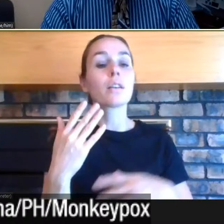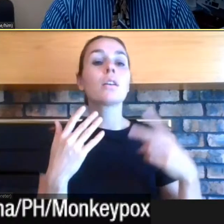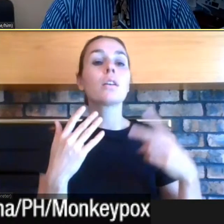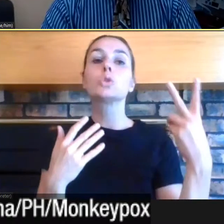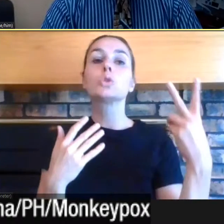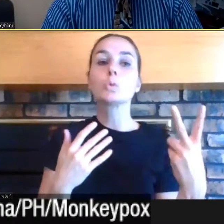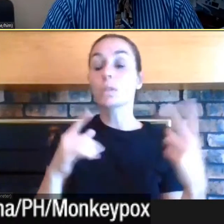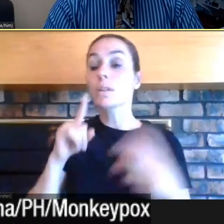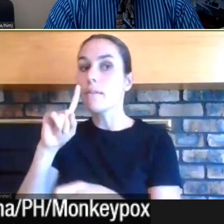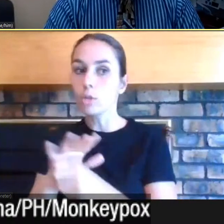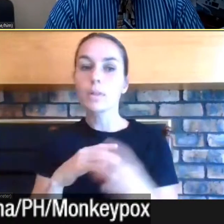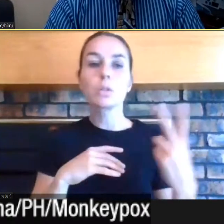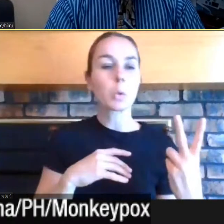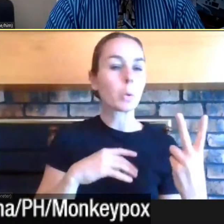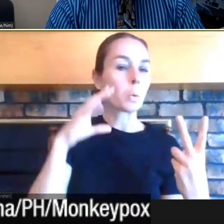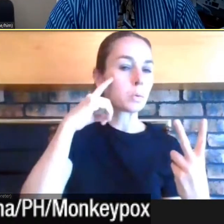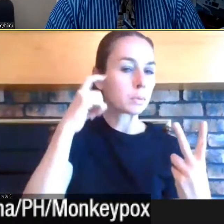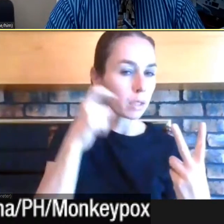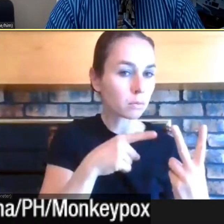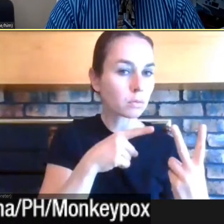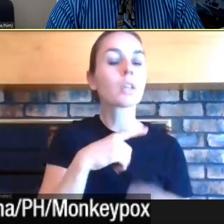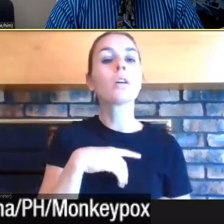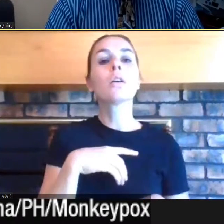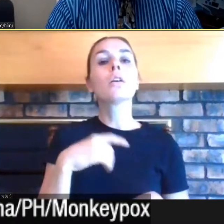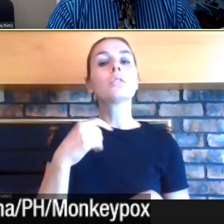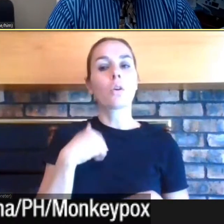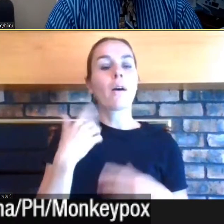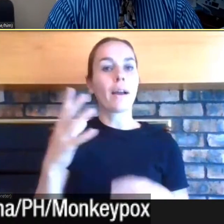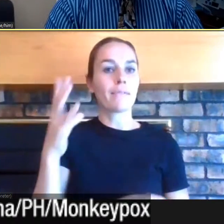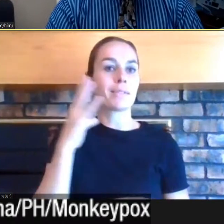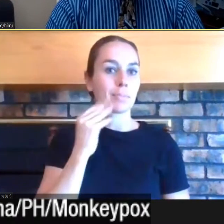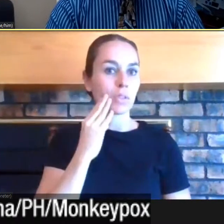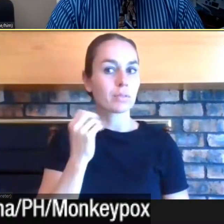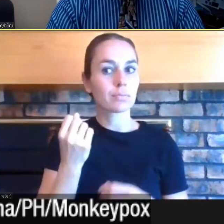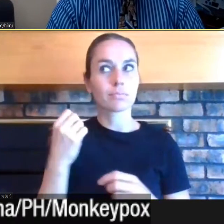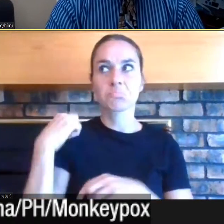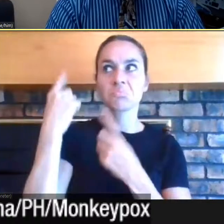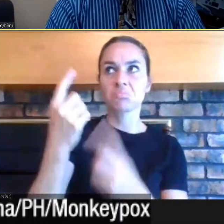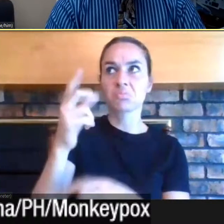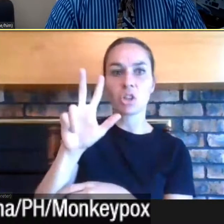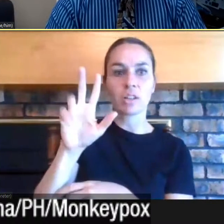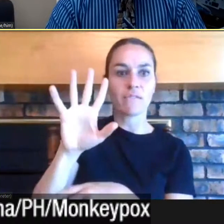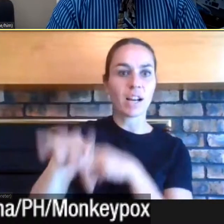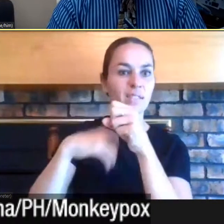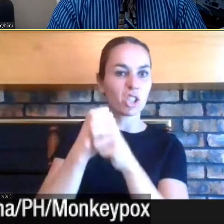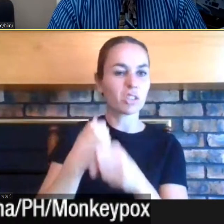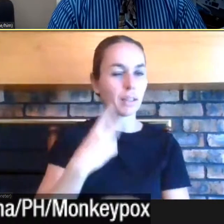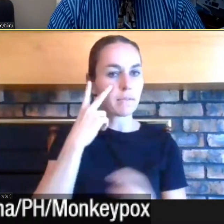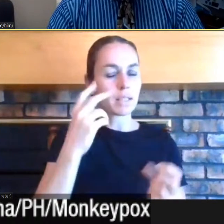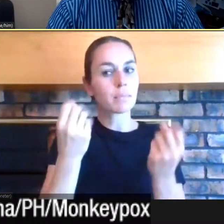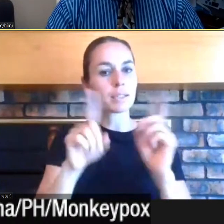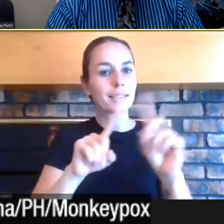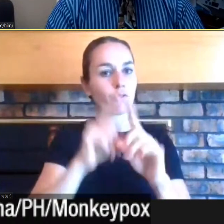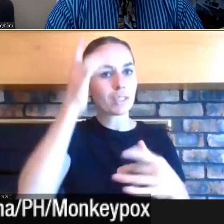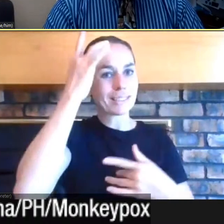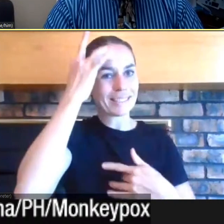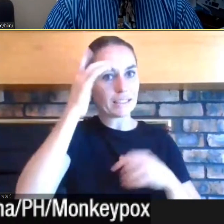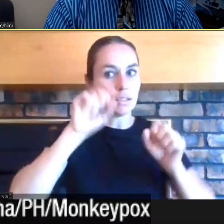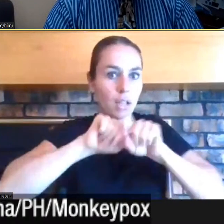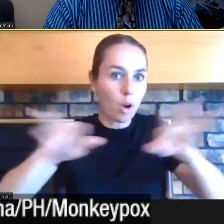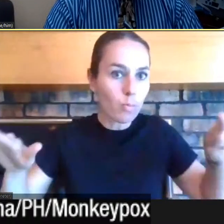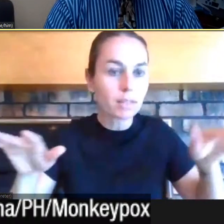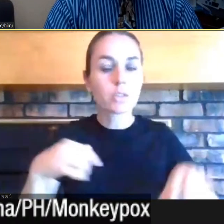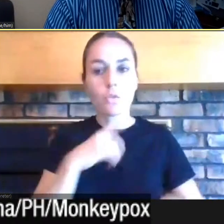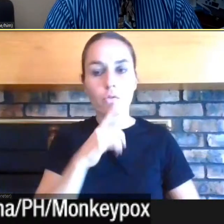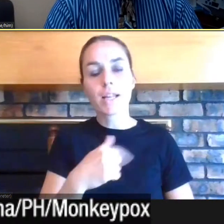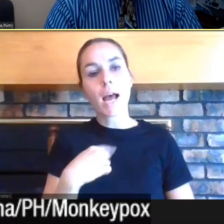say, having been through my share of disease outbreaks over the last 35 years, I'm really quite heartened that this is an outbreak